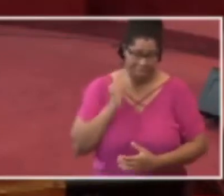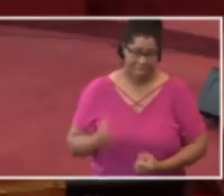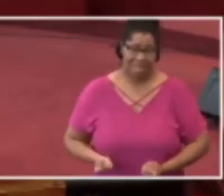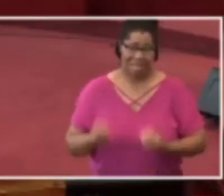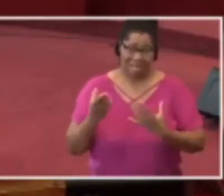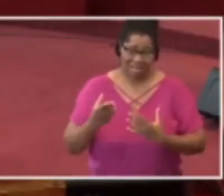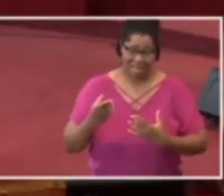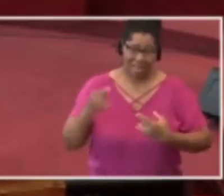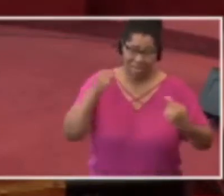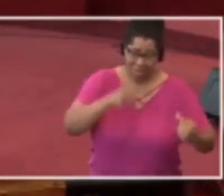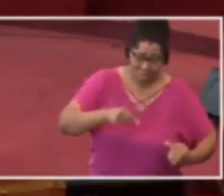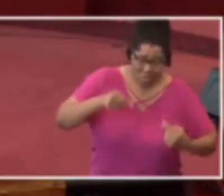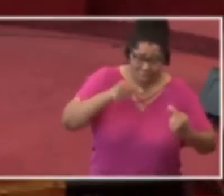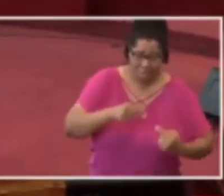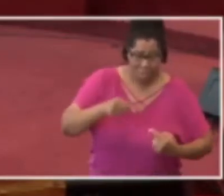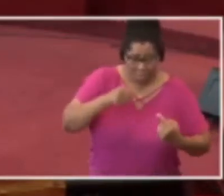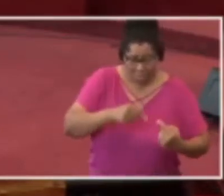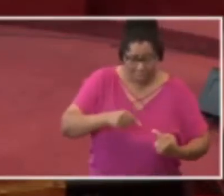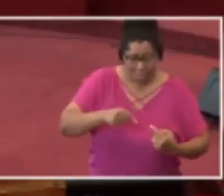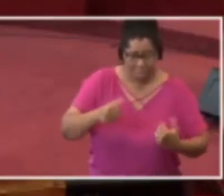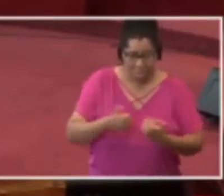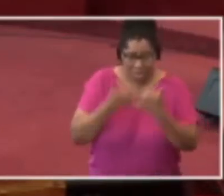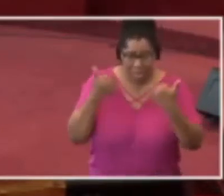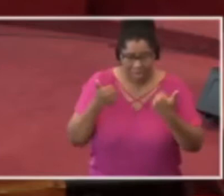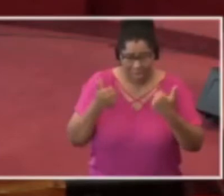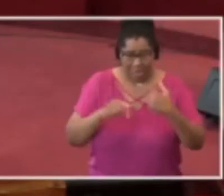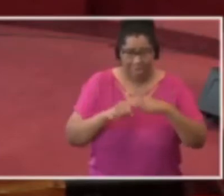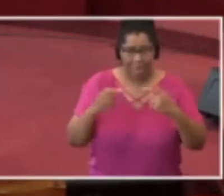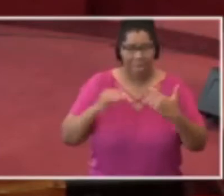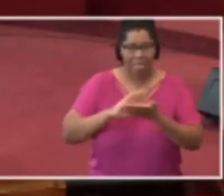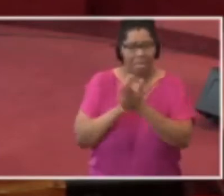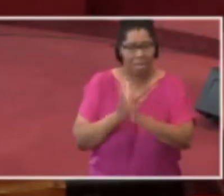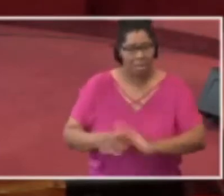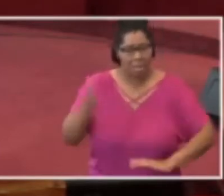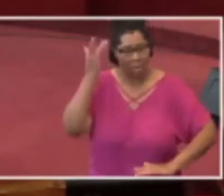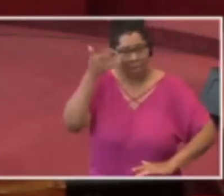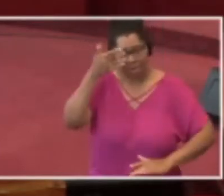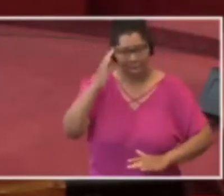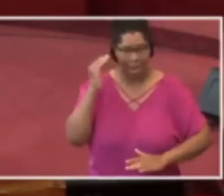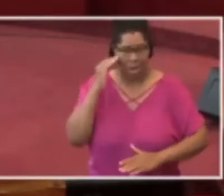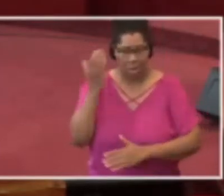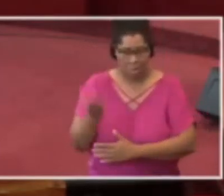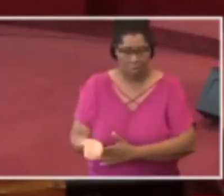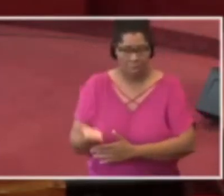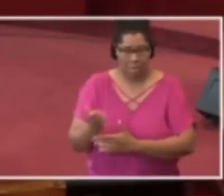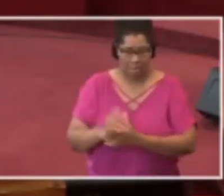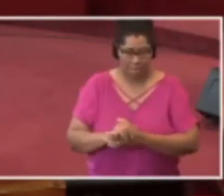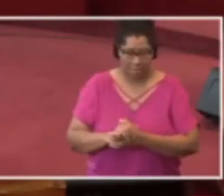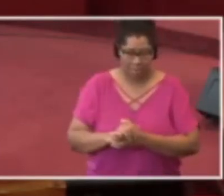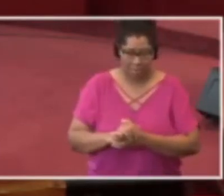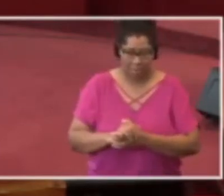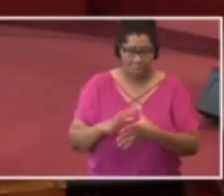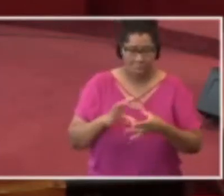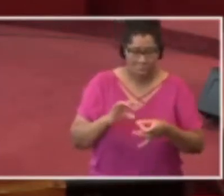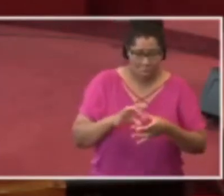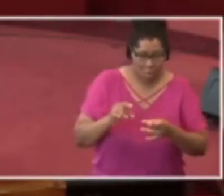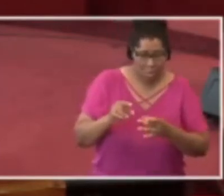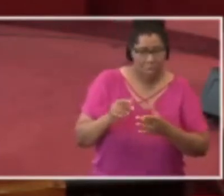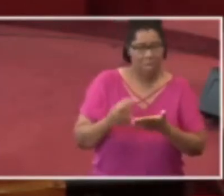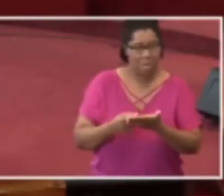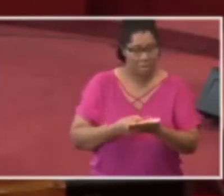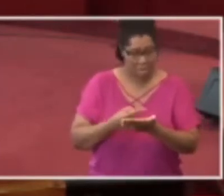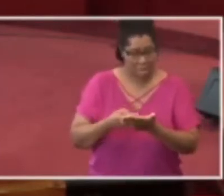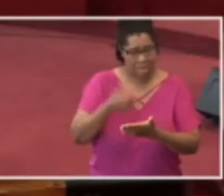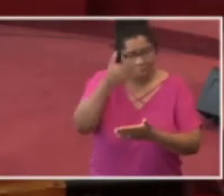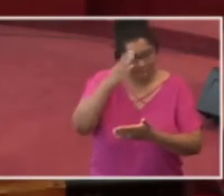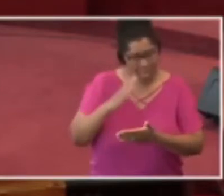adversities, but finds rest in a God who knows him. This psalm in its entirety speaks of those attributes. 1 through 6